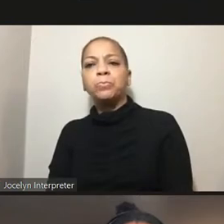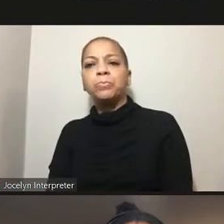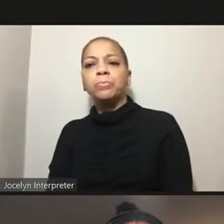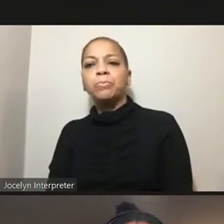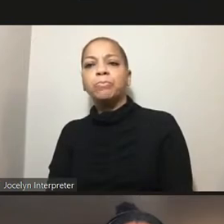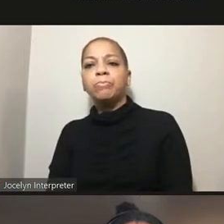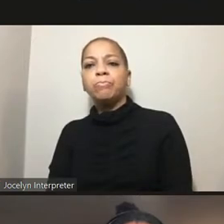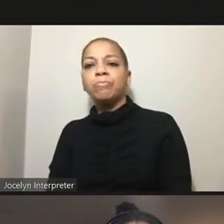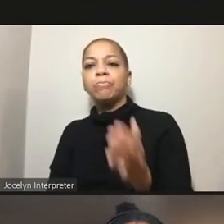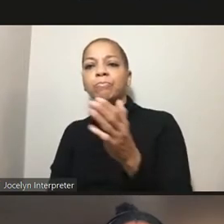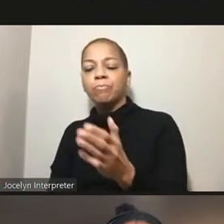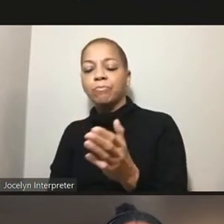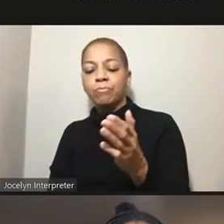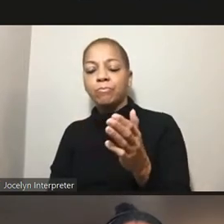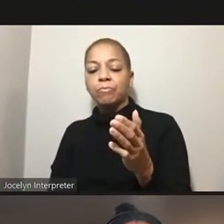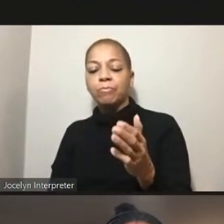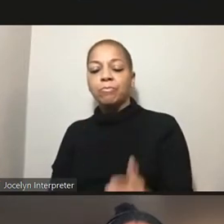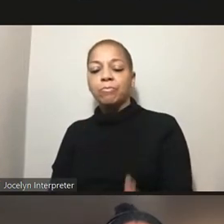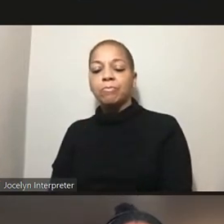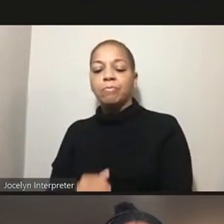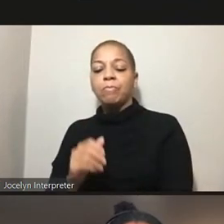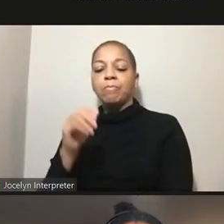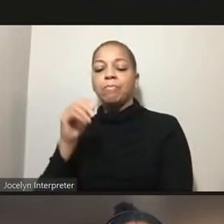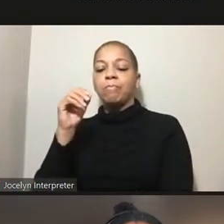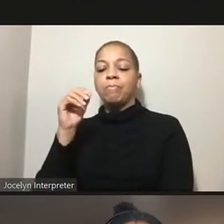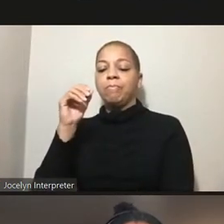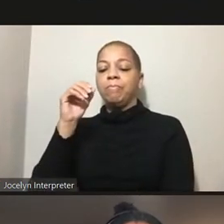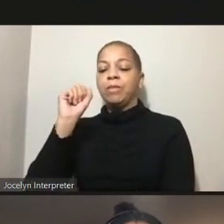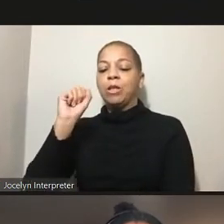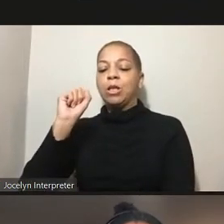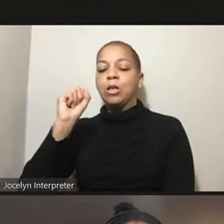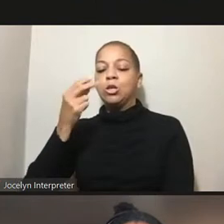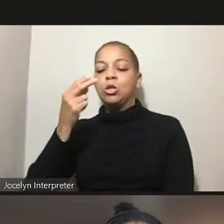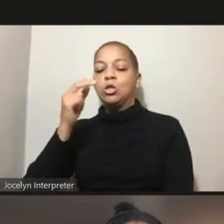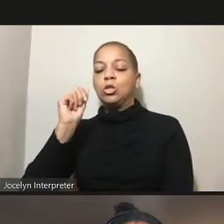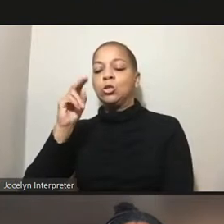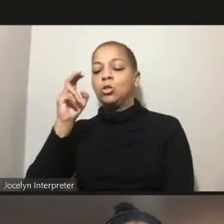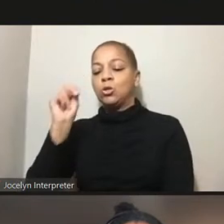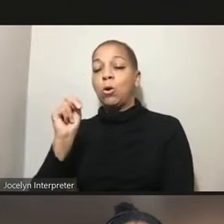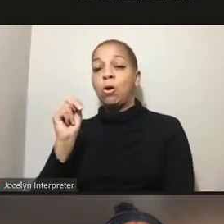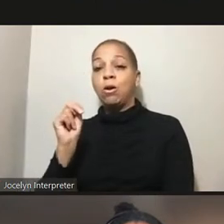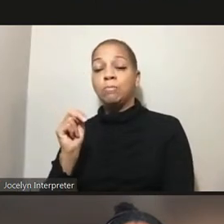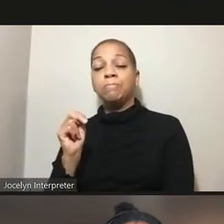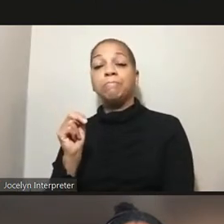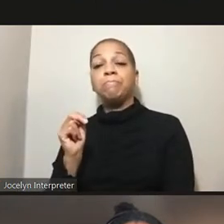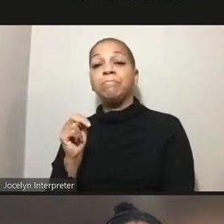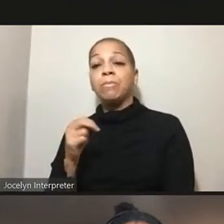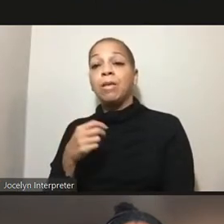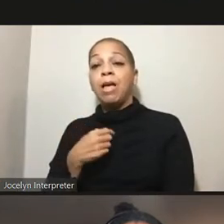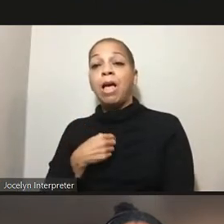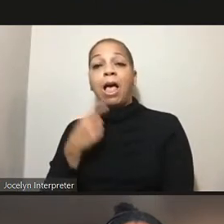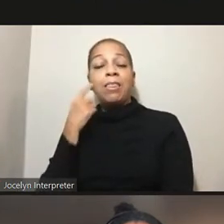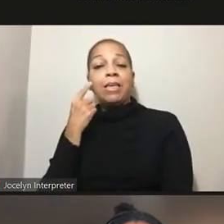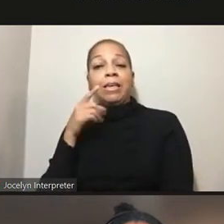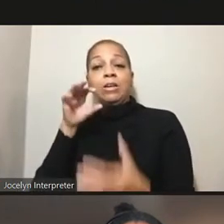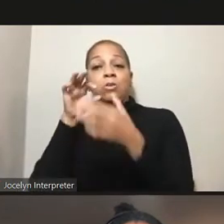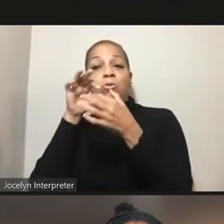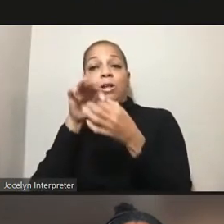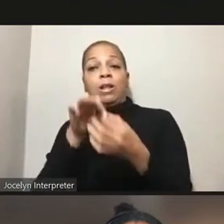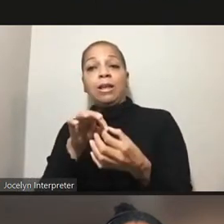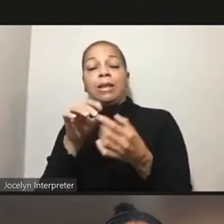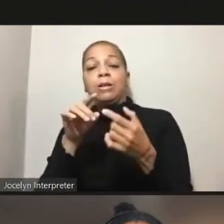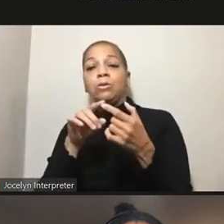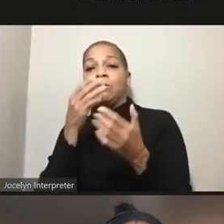Well, I'm happy to chime in again. And I think it very much has to do with the fact that I